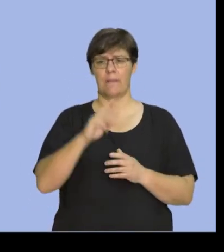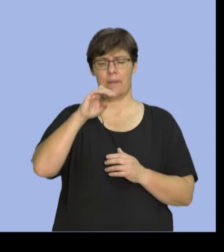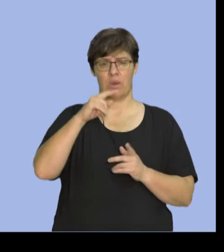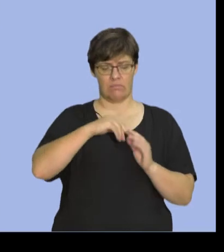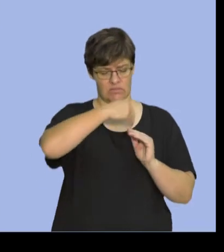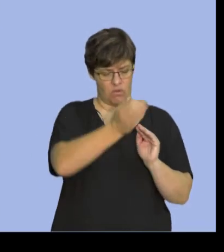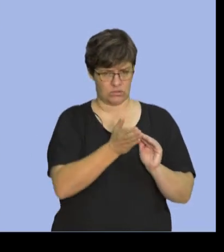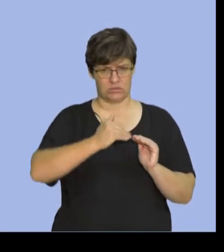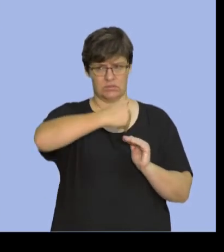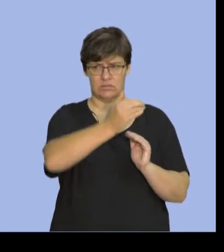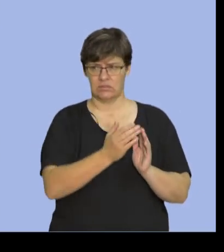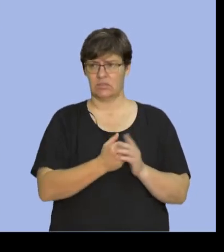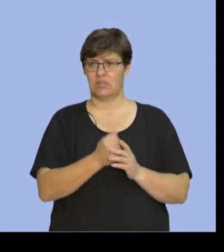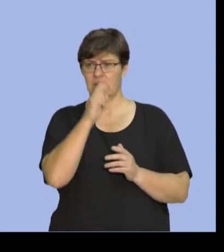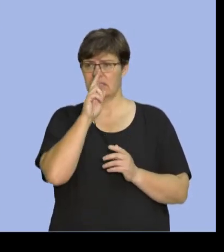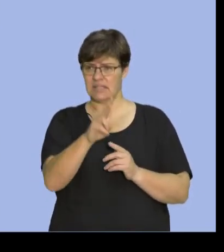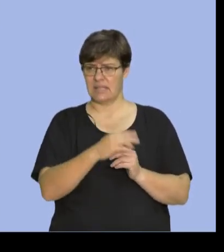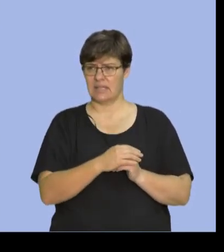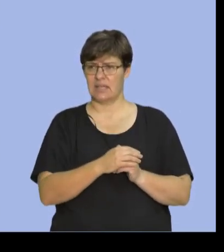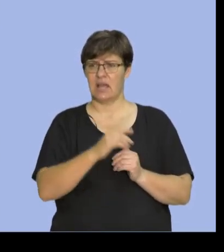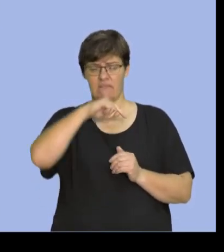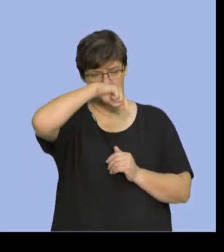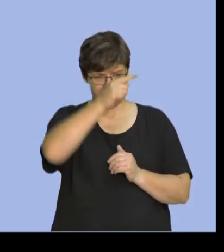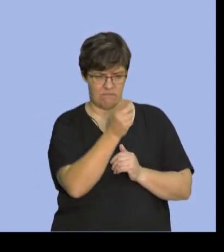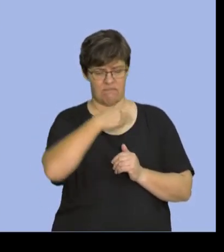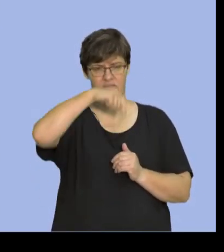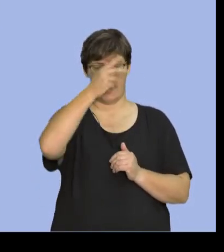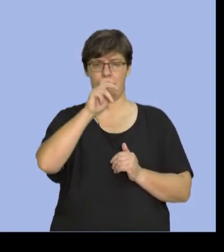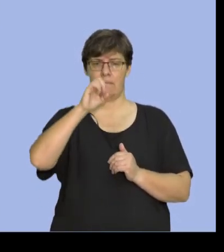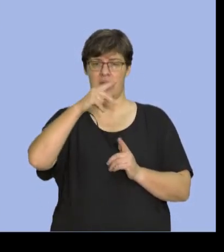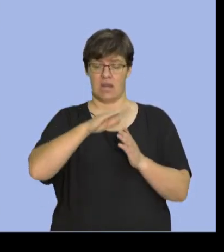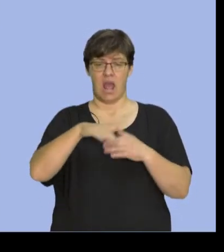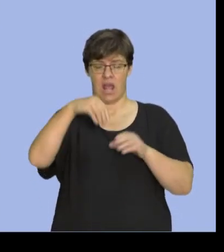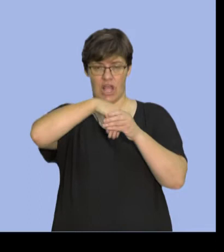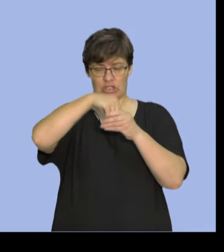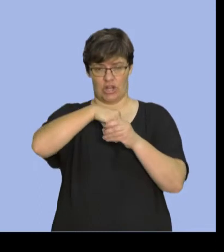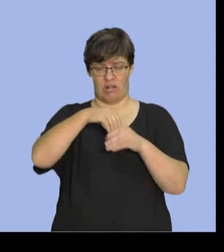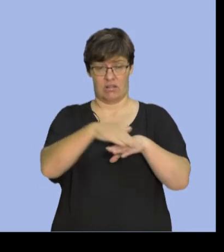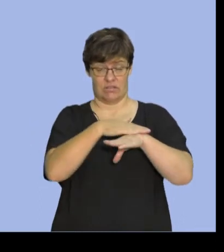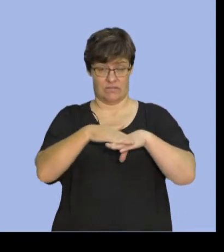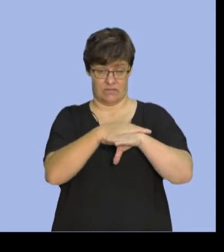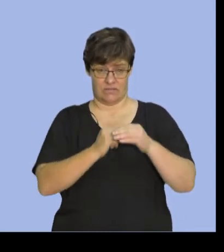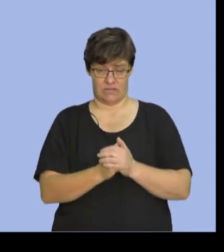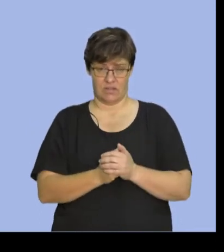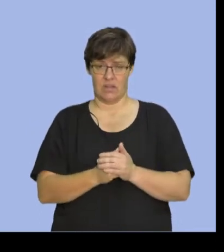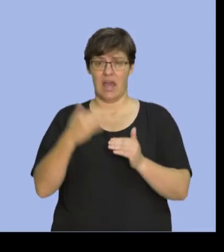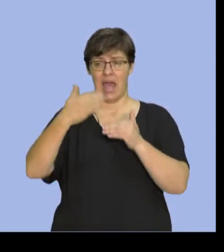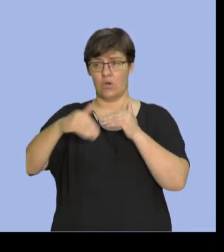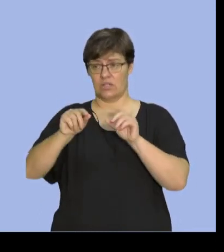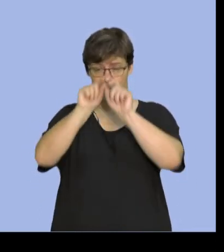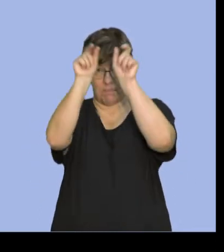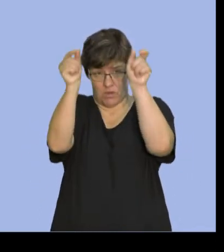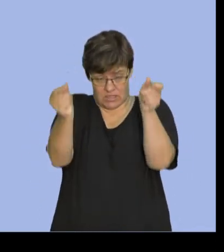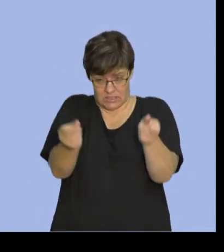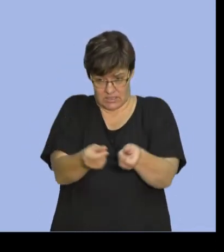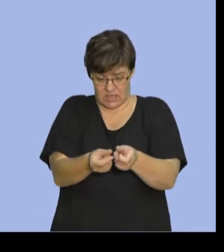called cristae, and as you see, these are folded membranes on the internal surface. It has an outer membrane and